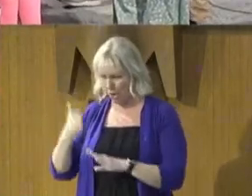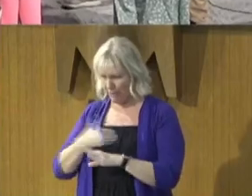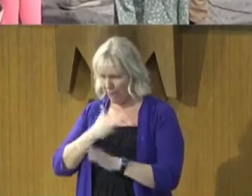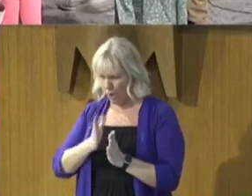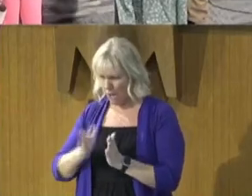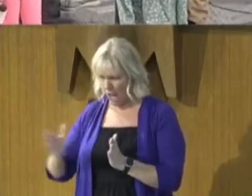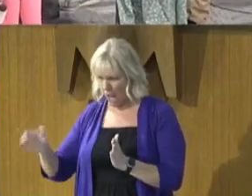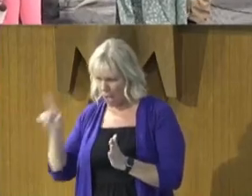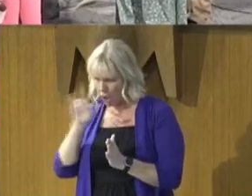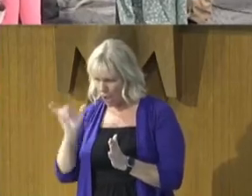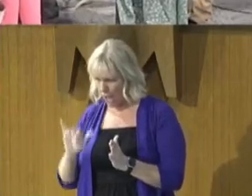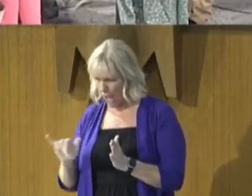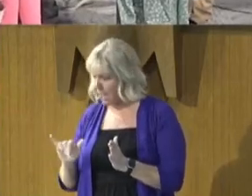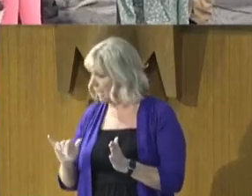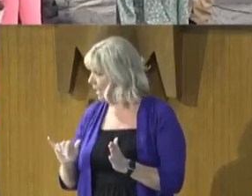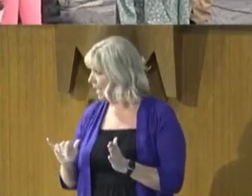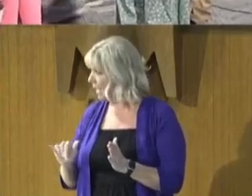up?